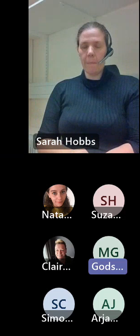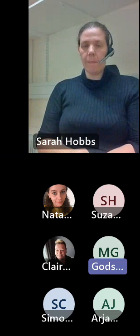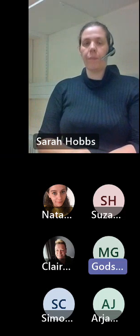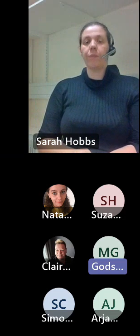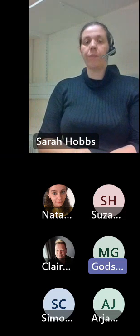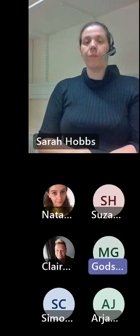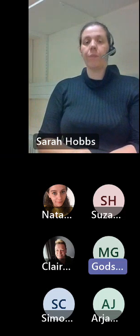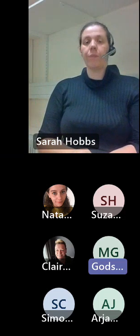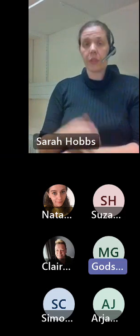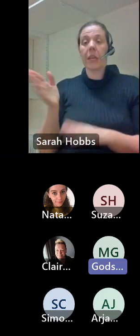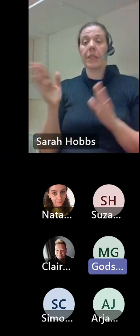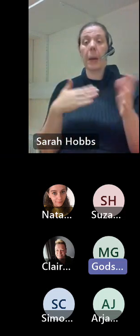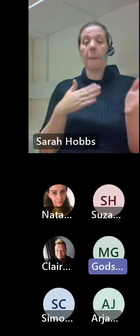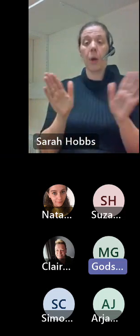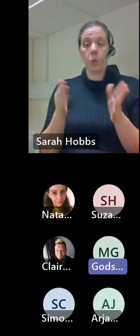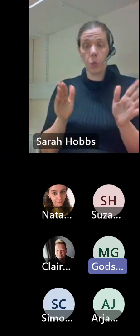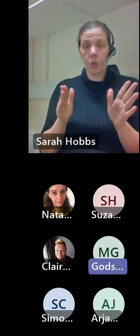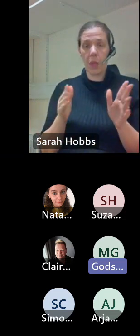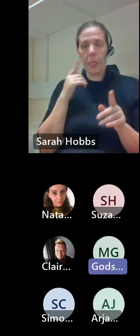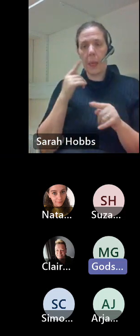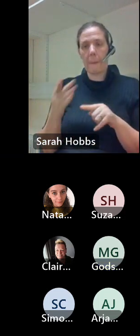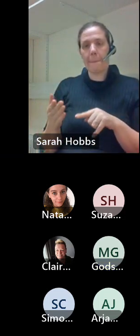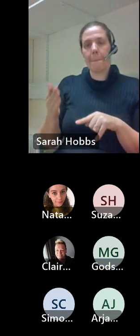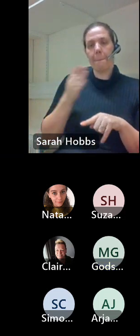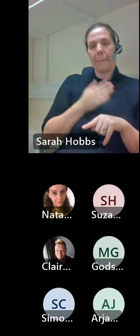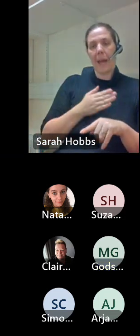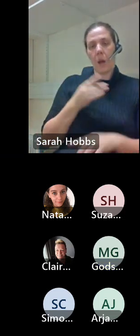Okay, signposting. I think you need to go back up one.